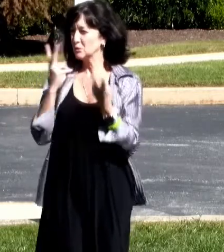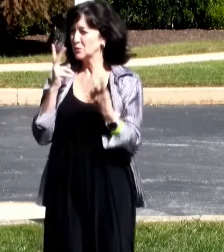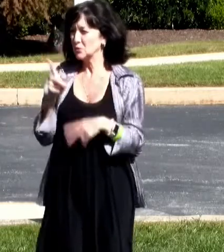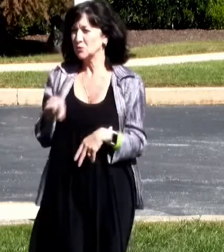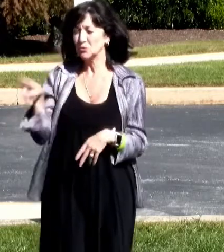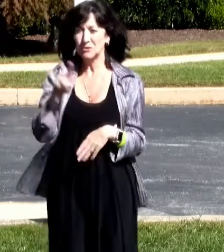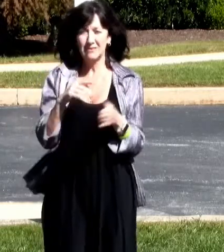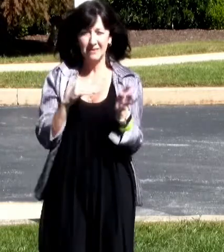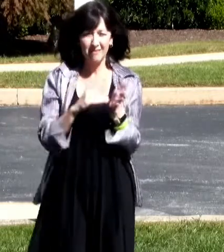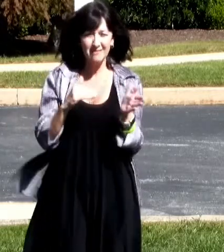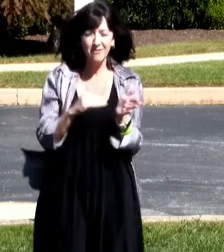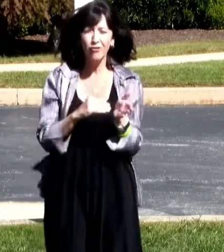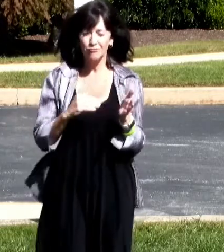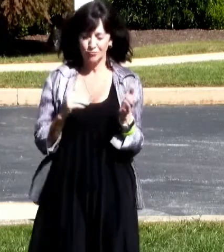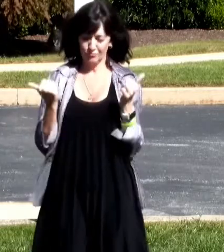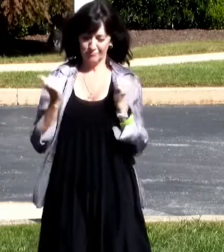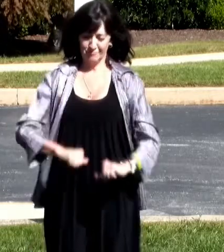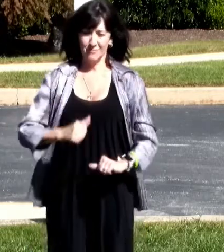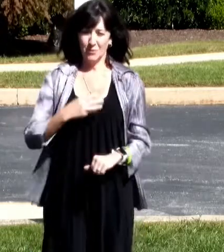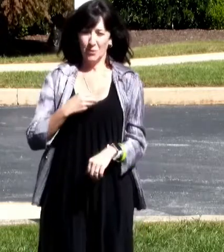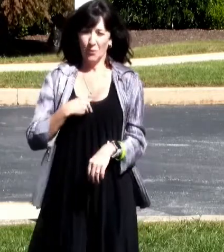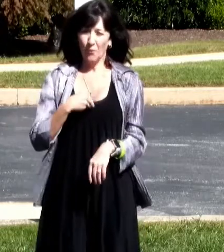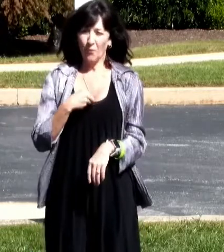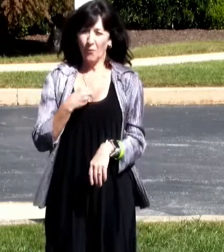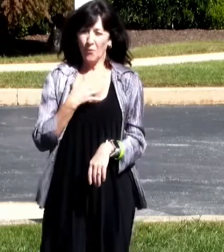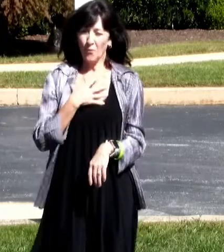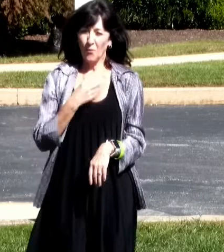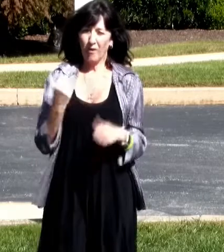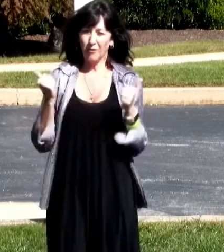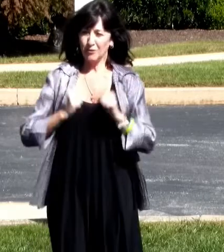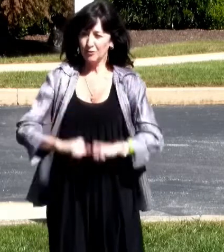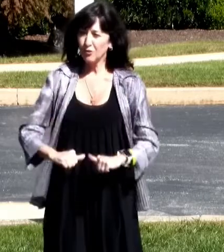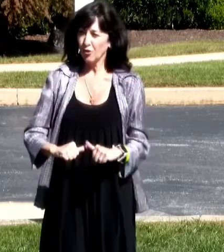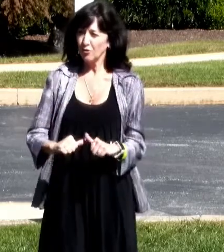coats. And without your tenacity, and